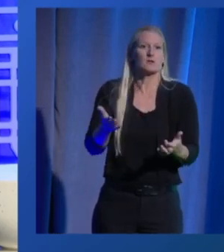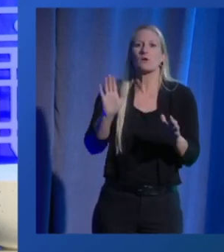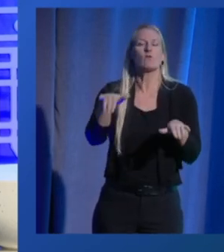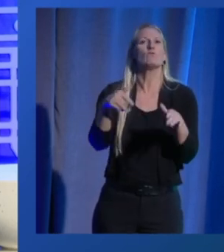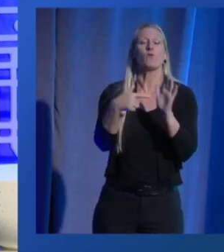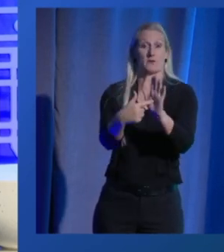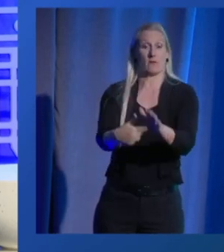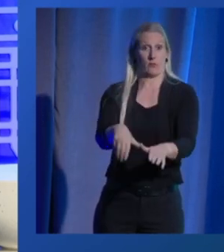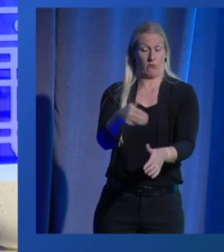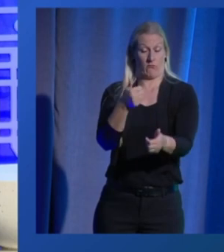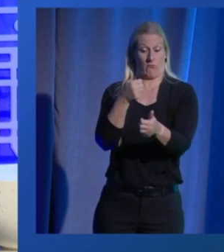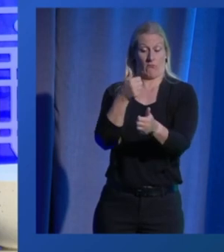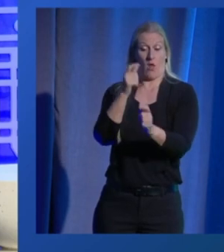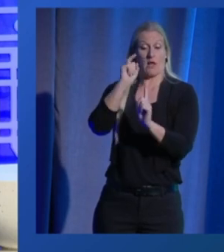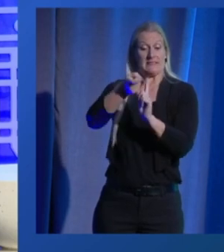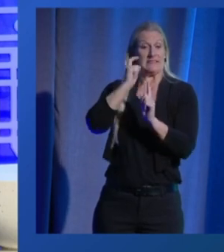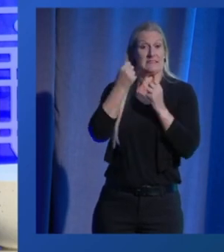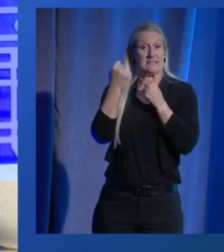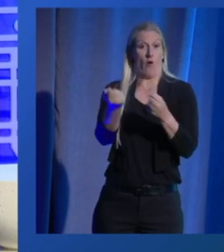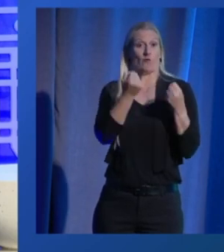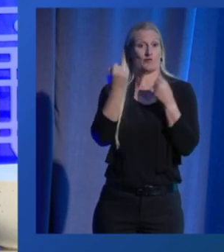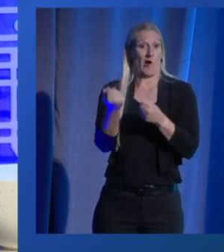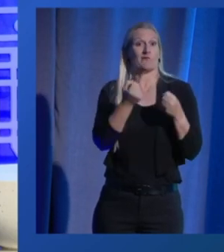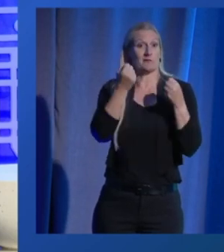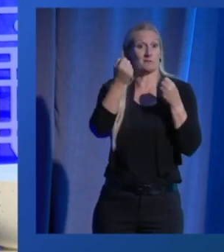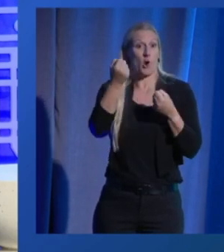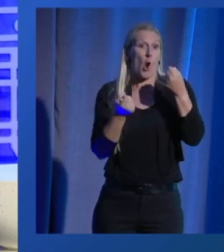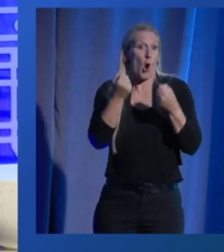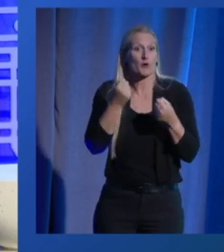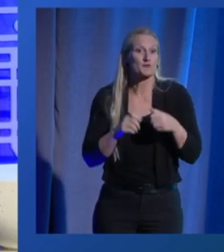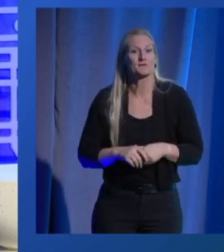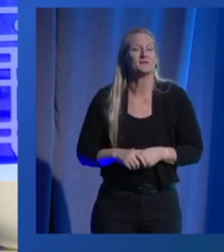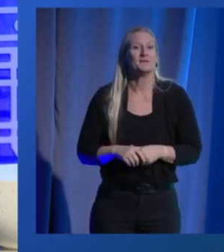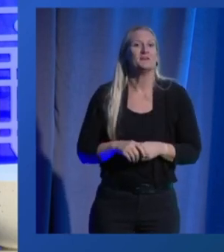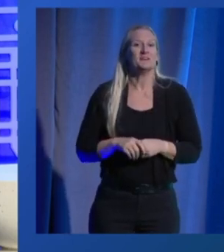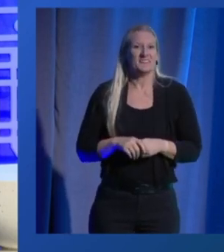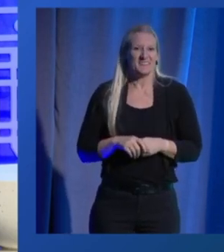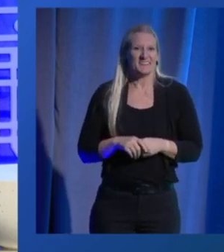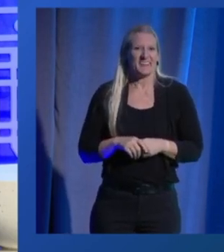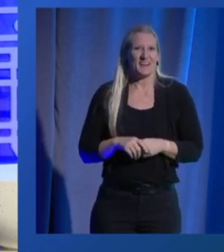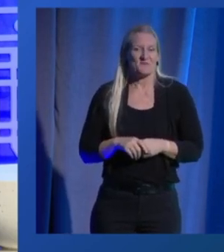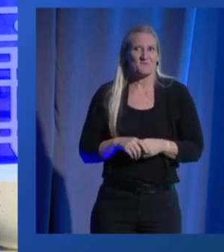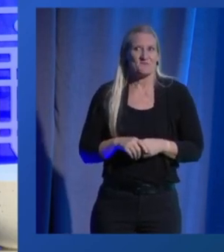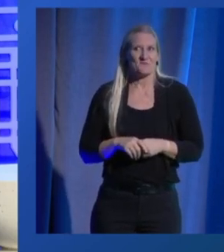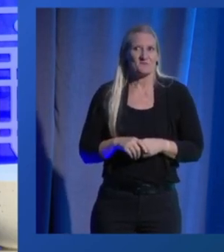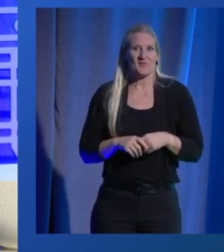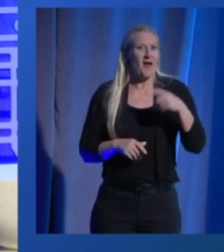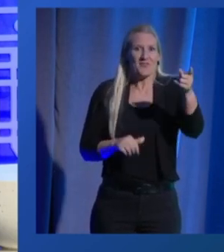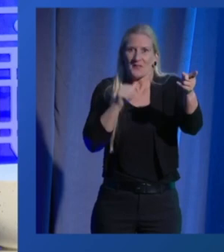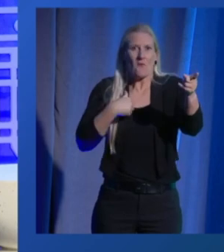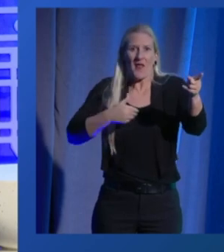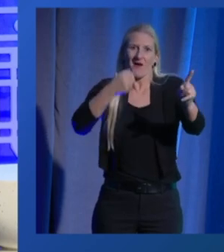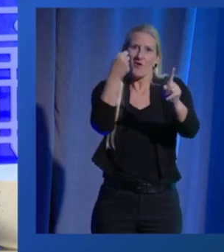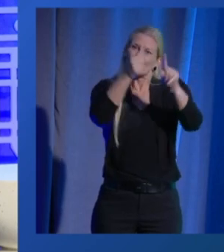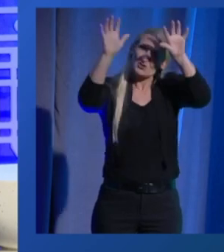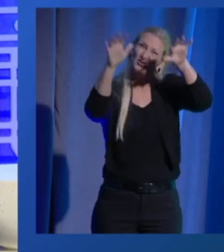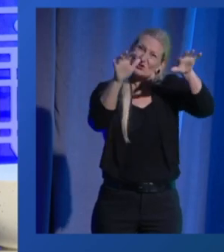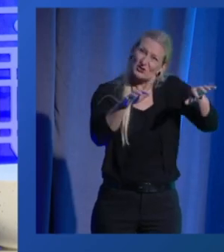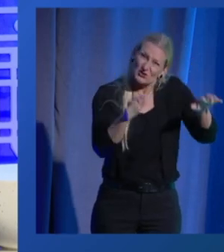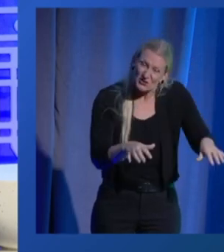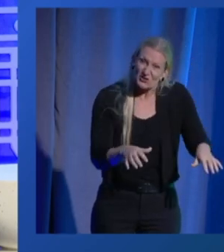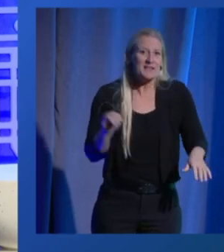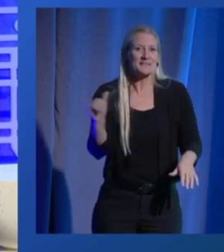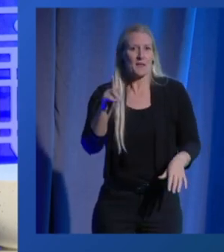cars in California have not seen a thunderstorm in St Louis they wouldn't survive you know making those turns through the rain and hail here